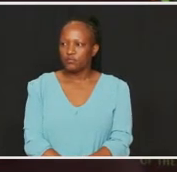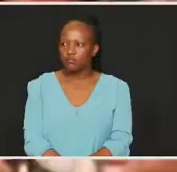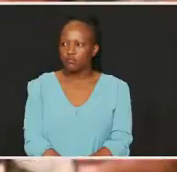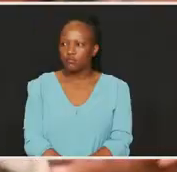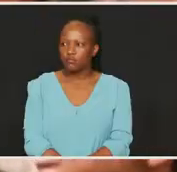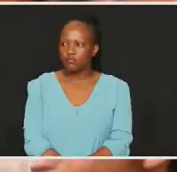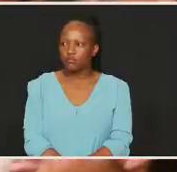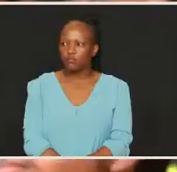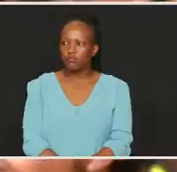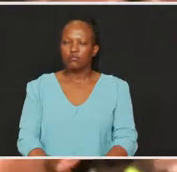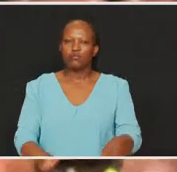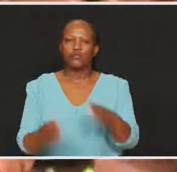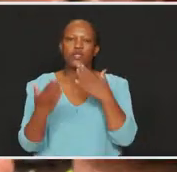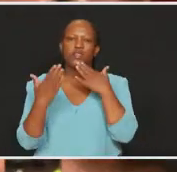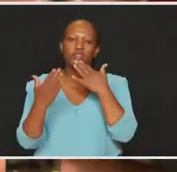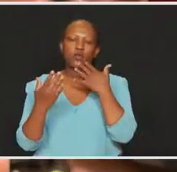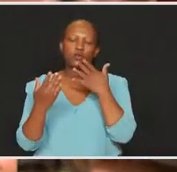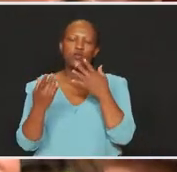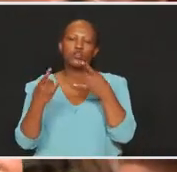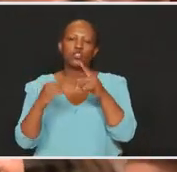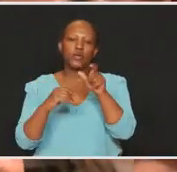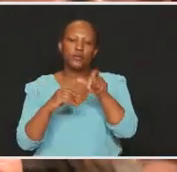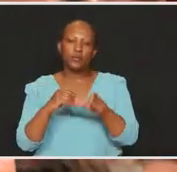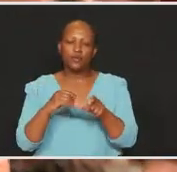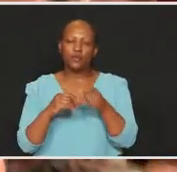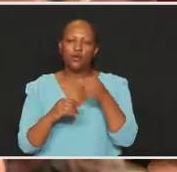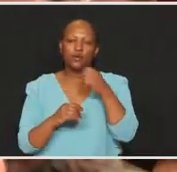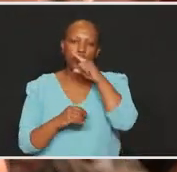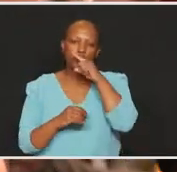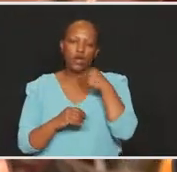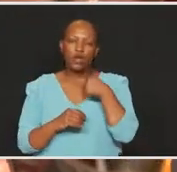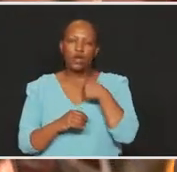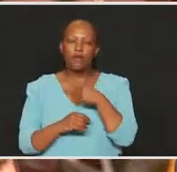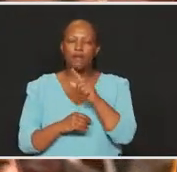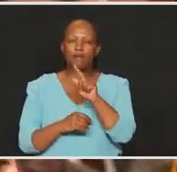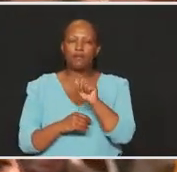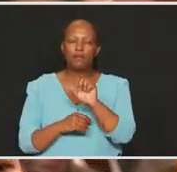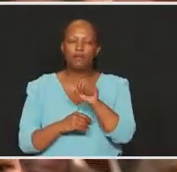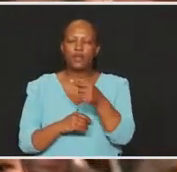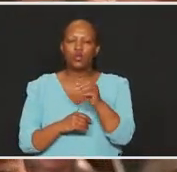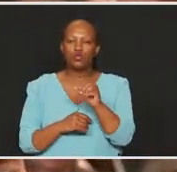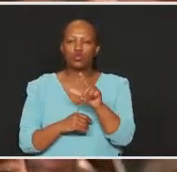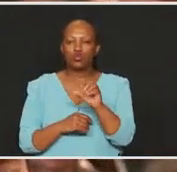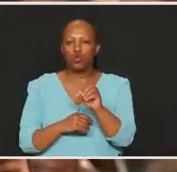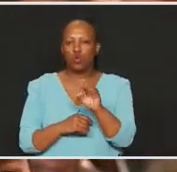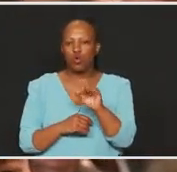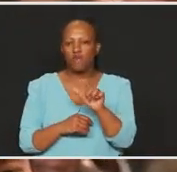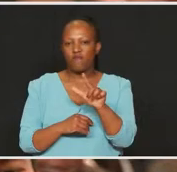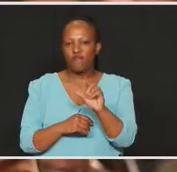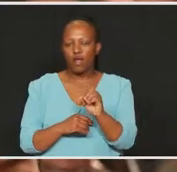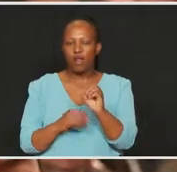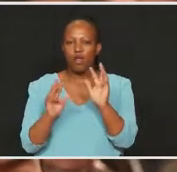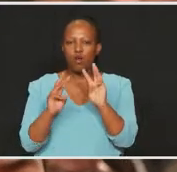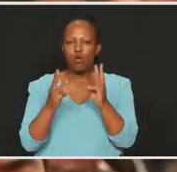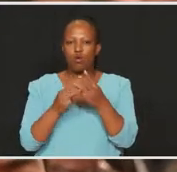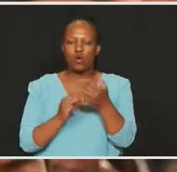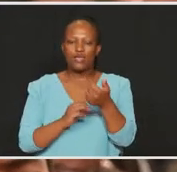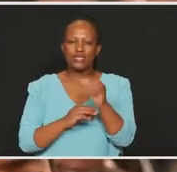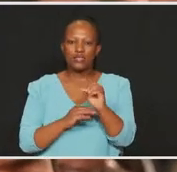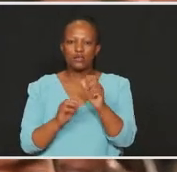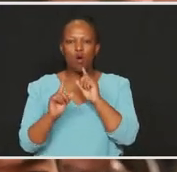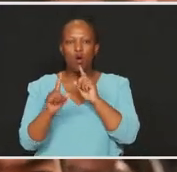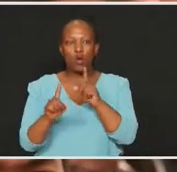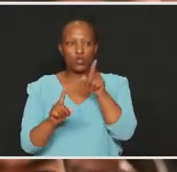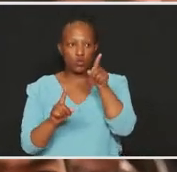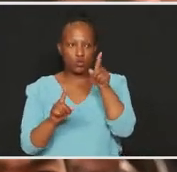thank you very much chairperson of the session my name is 60. my order is on YouTube person